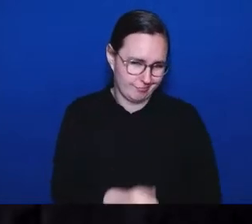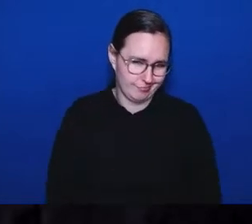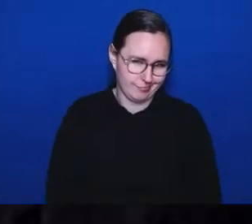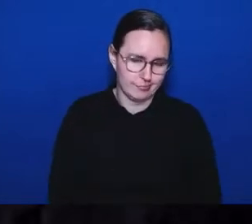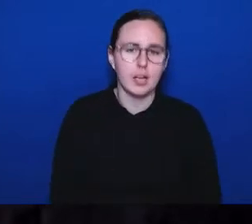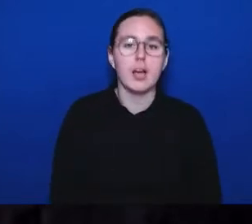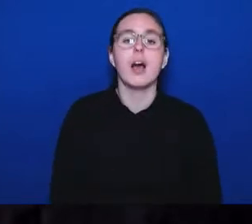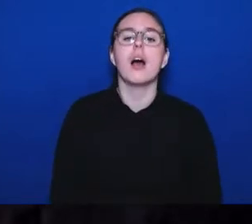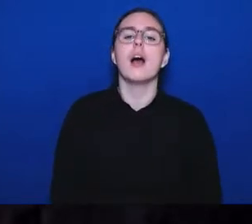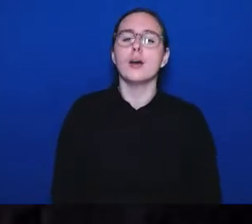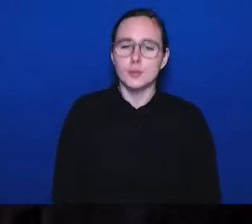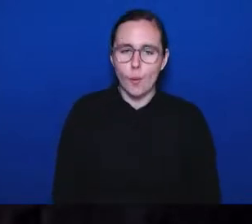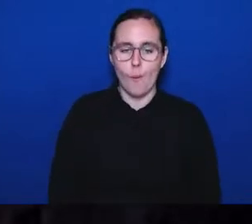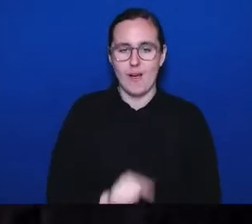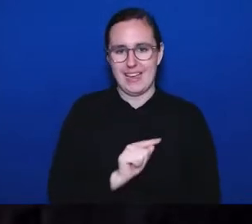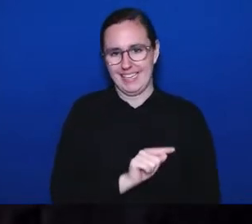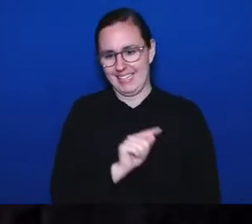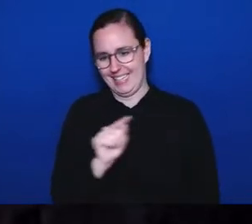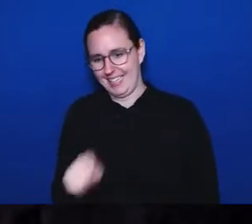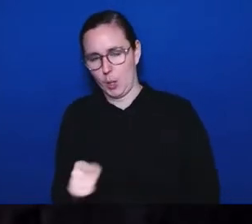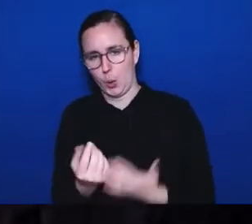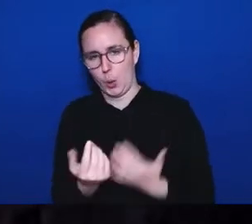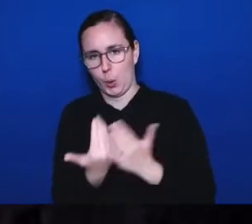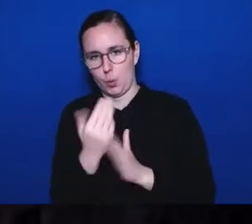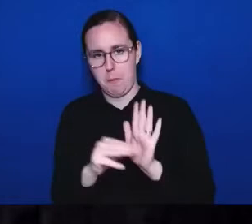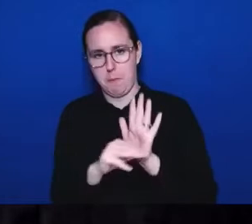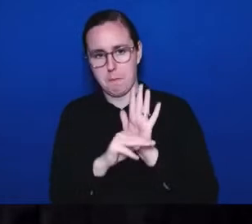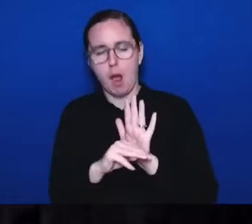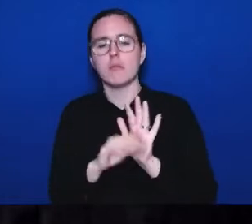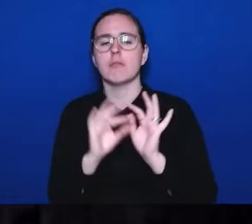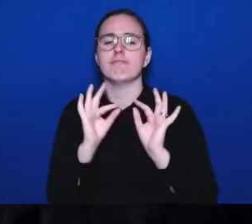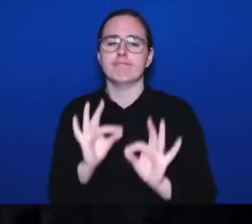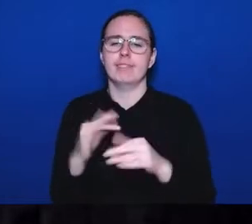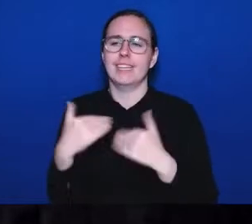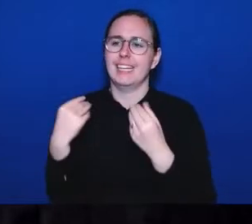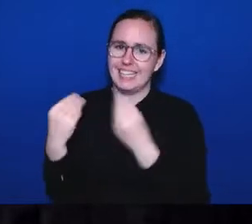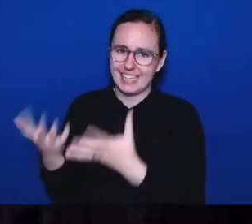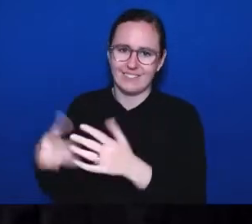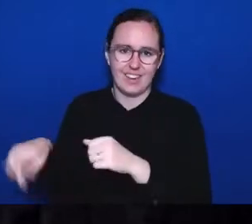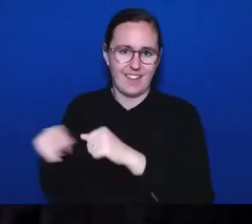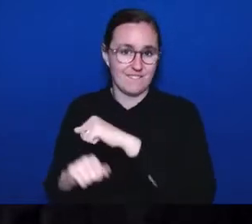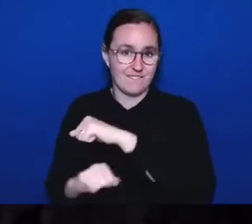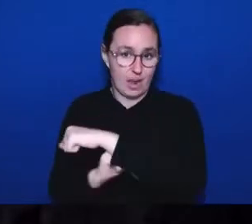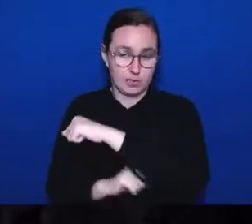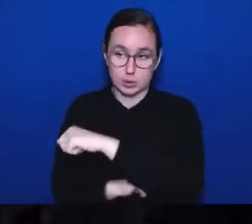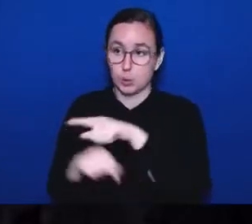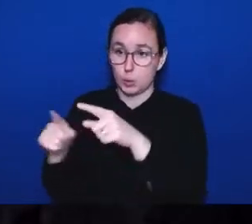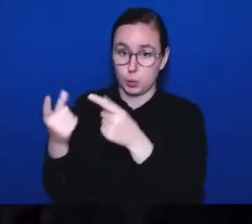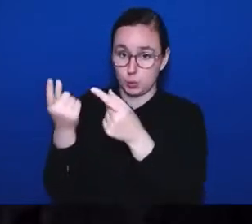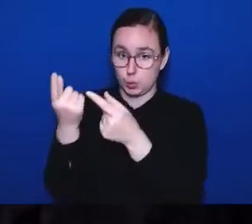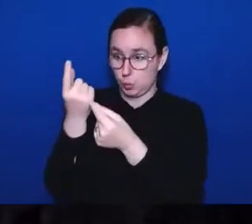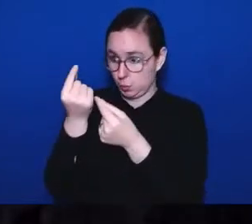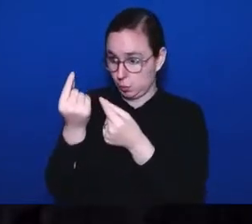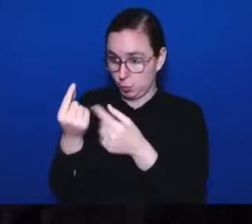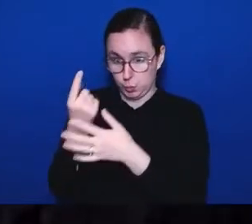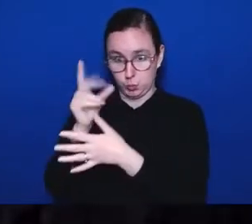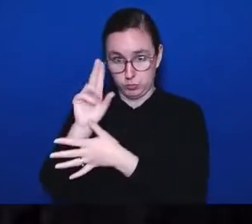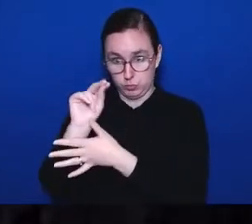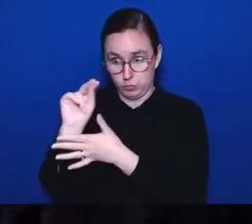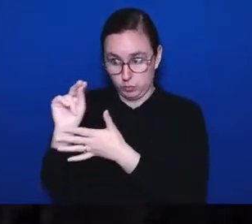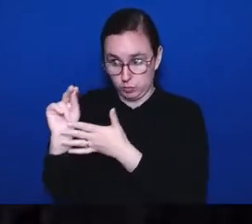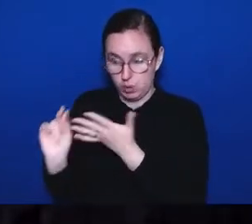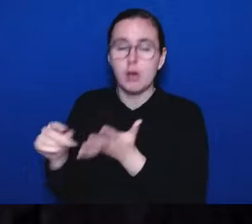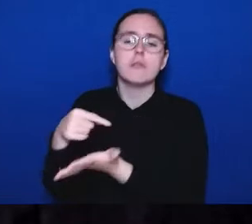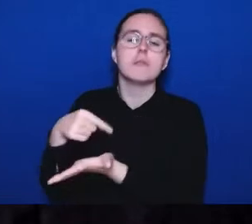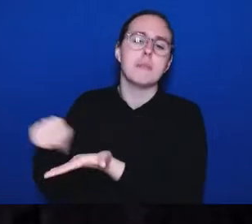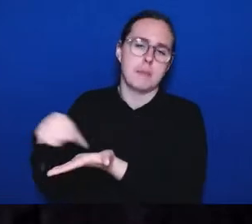base structure that says, this is the work you do, and this is your remuneration. There will be some people who it might work, and you can work as